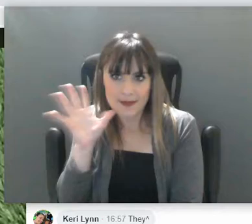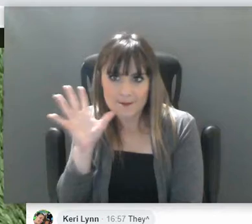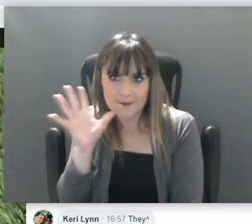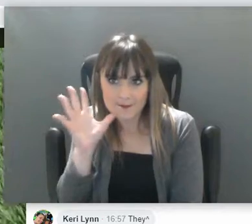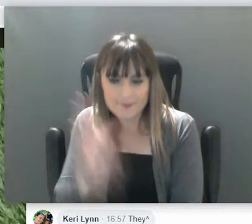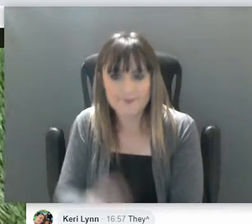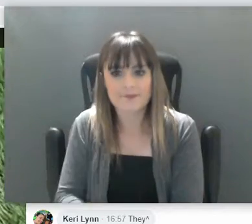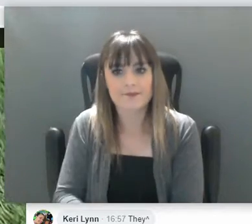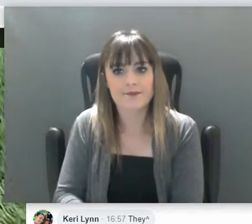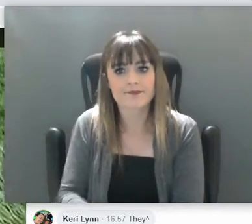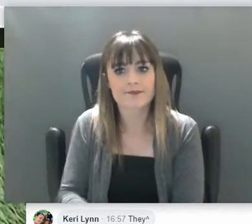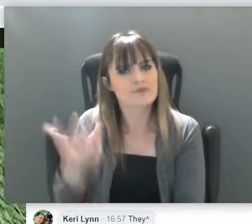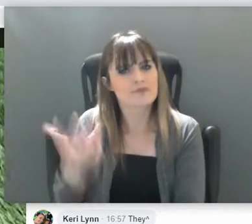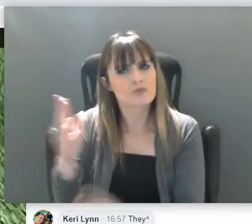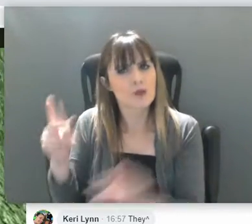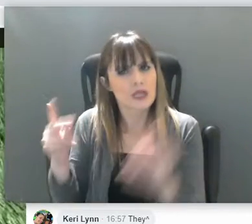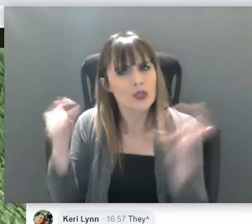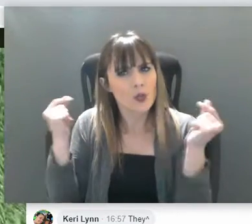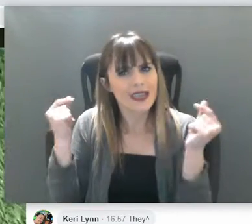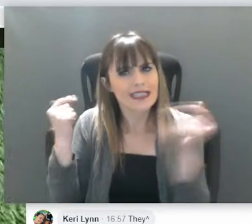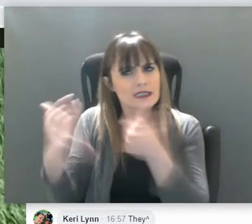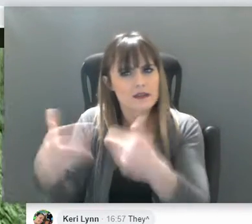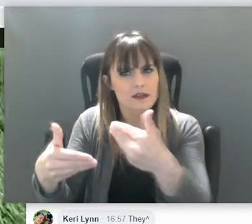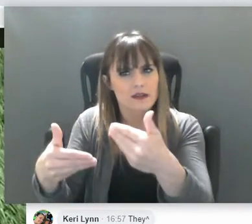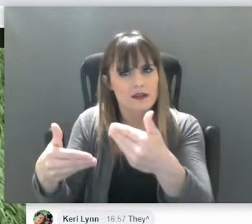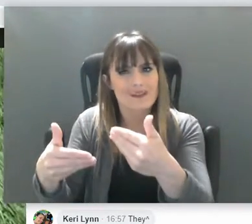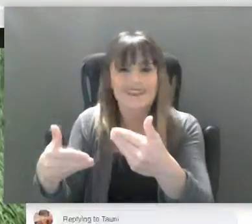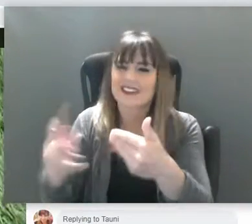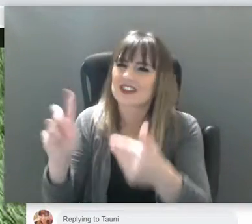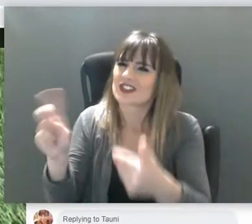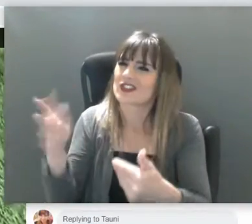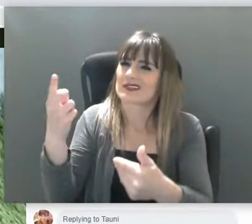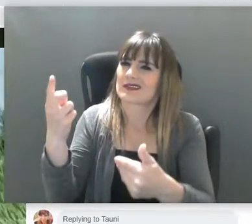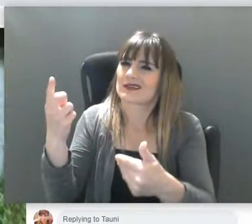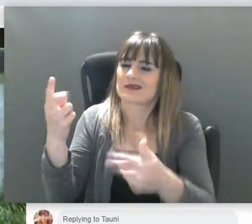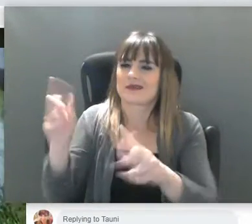So she goes through them pretty quick, and it's just a different kind of